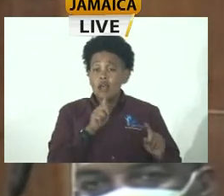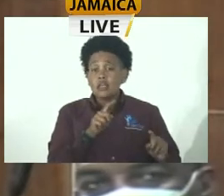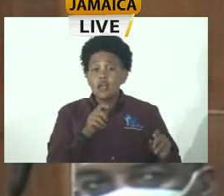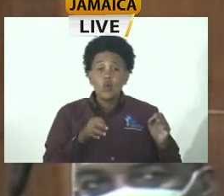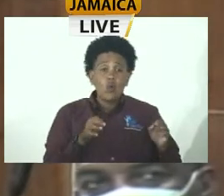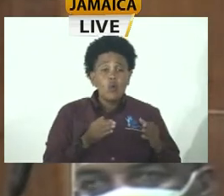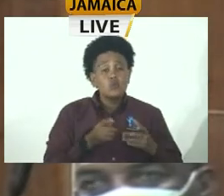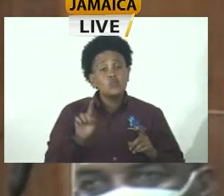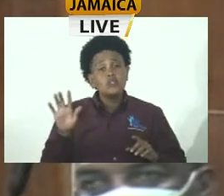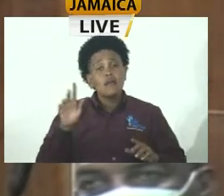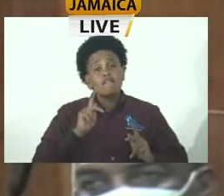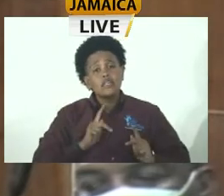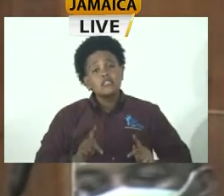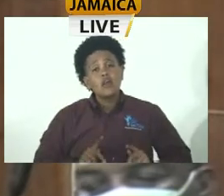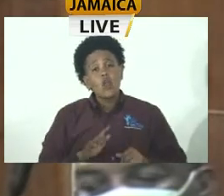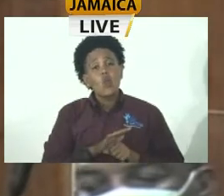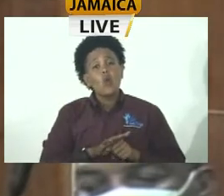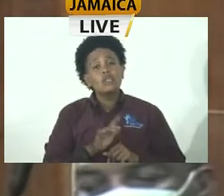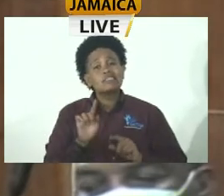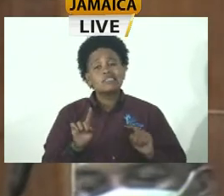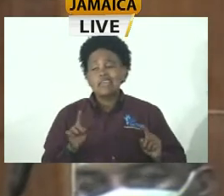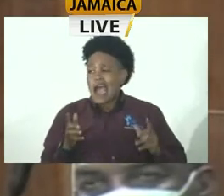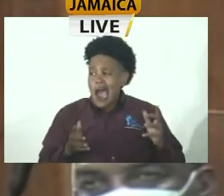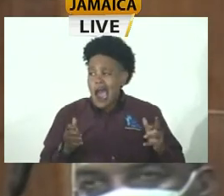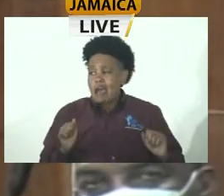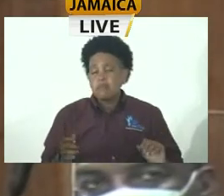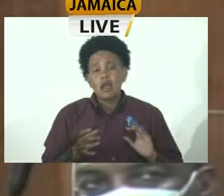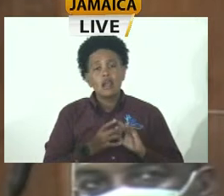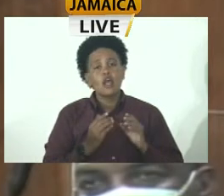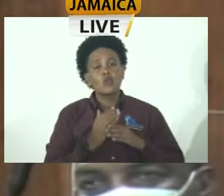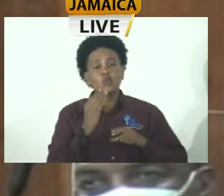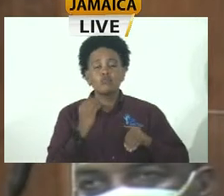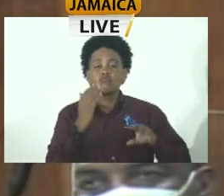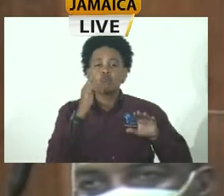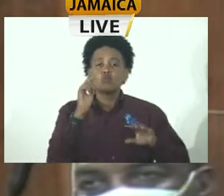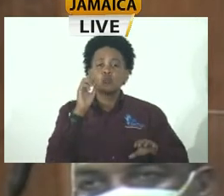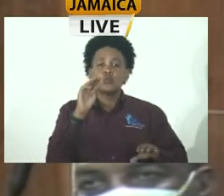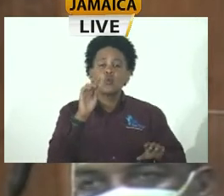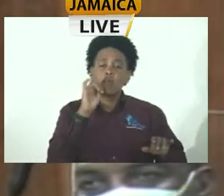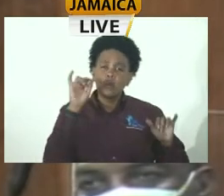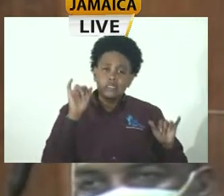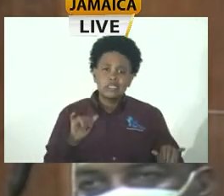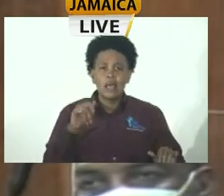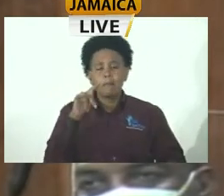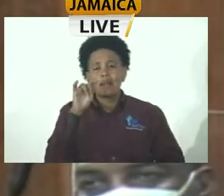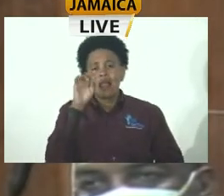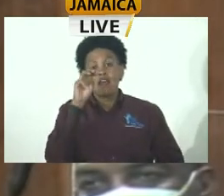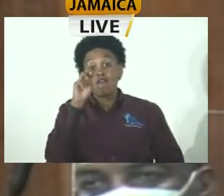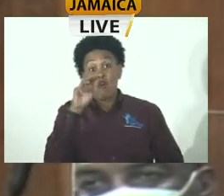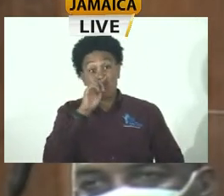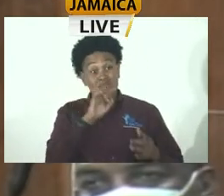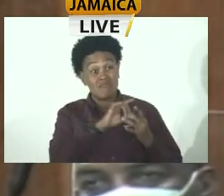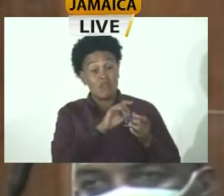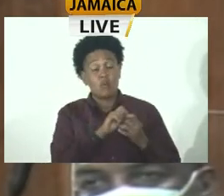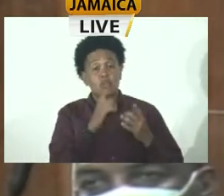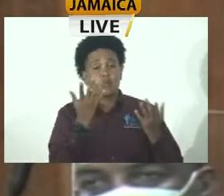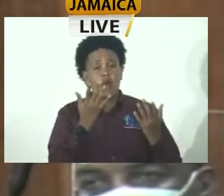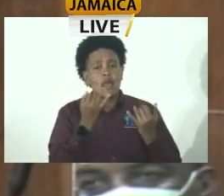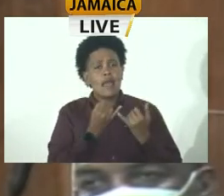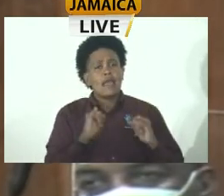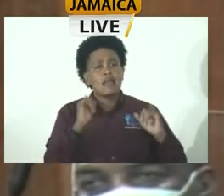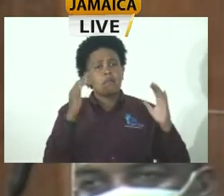due to their physical location can connect by zoom or a similar platform along with an independent